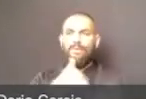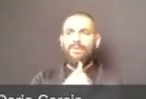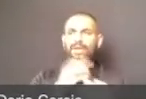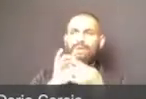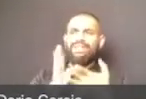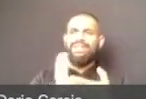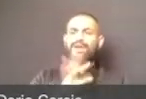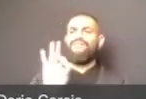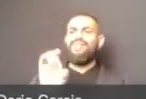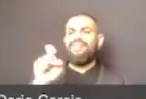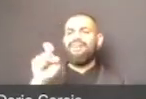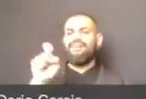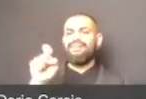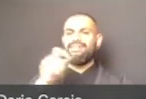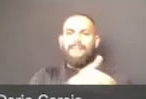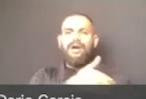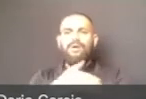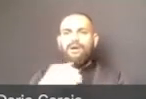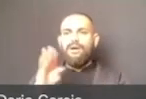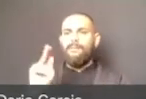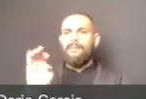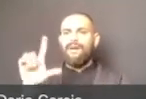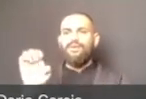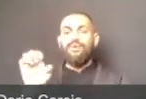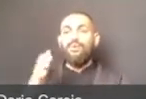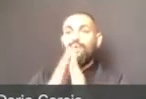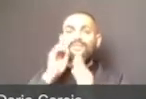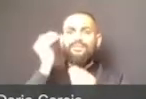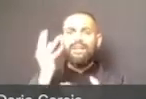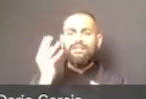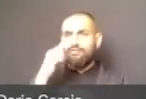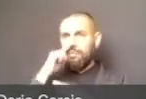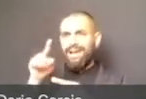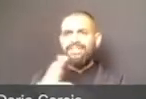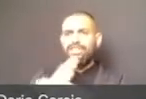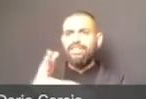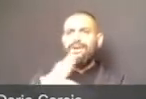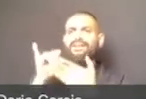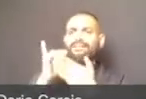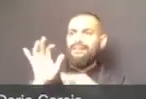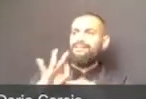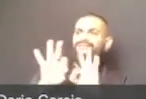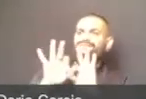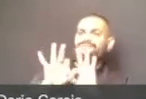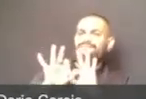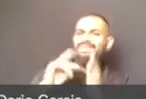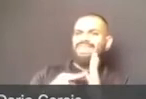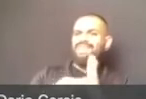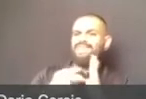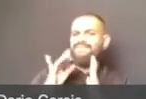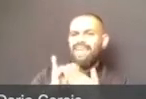Bundle request for information. Can you share the significance of this RFI with our viewers,